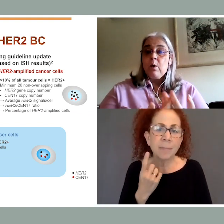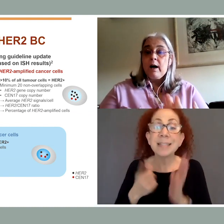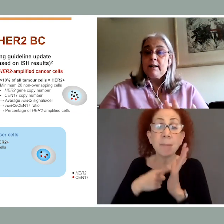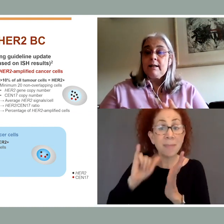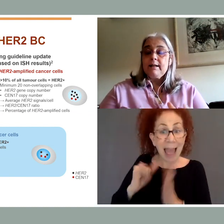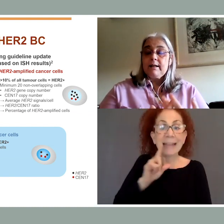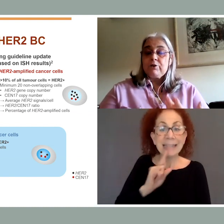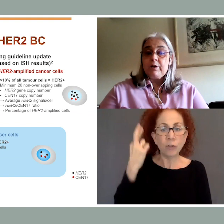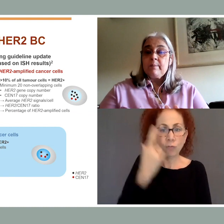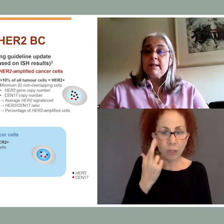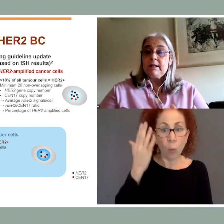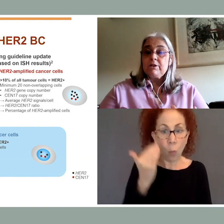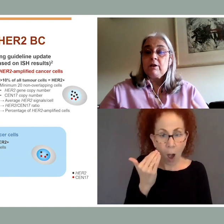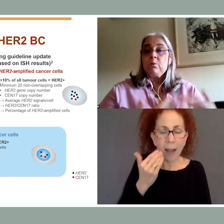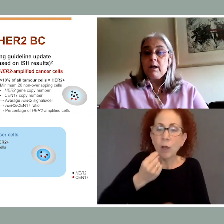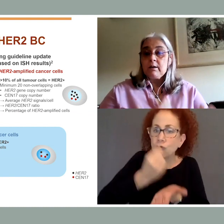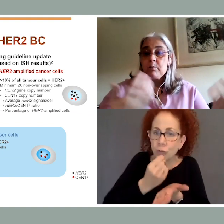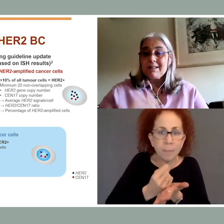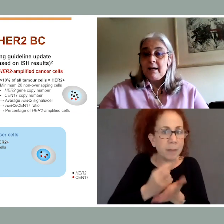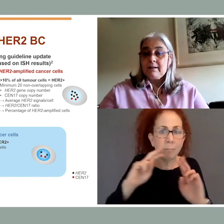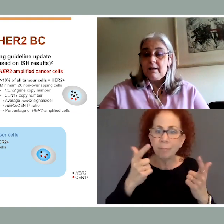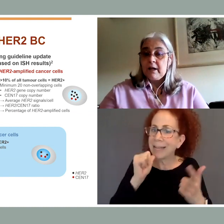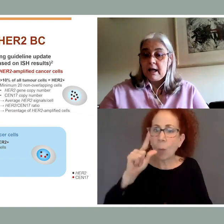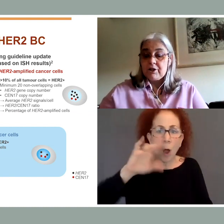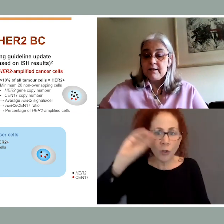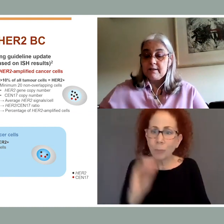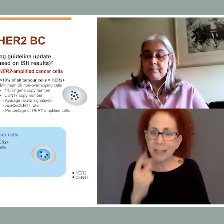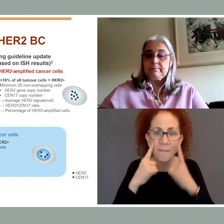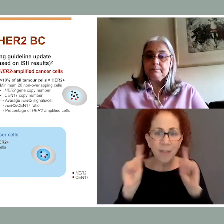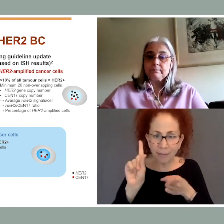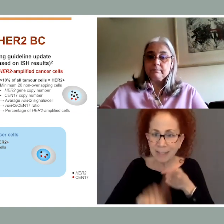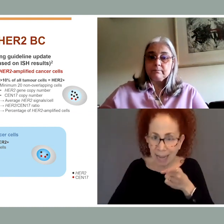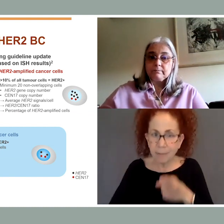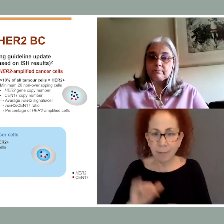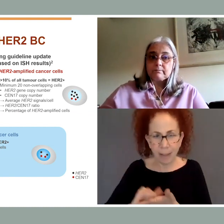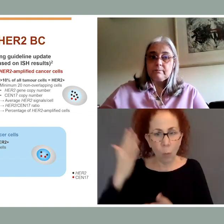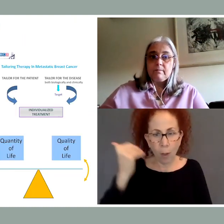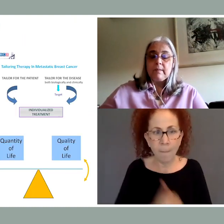reason why a treatment is not 100% efficacious.